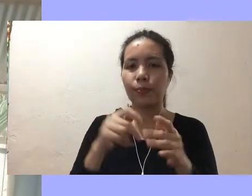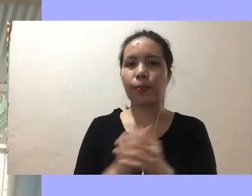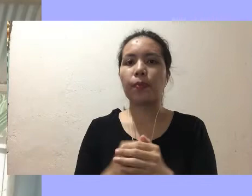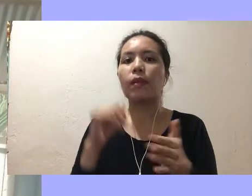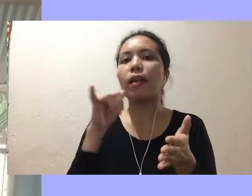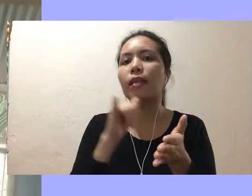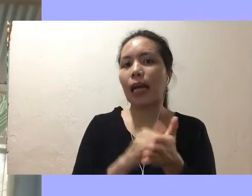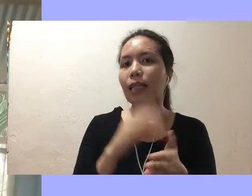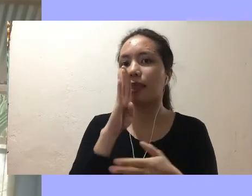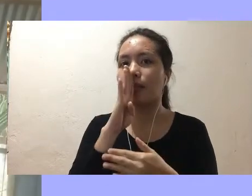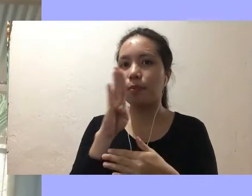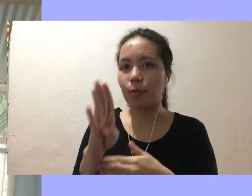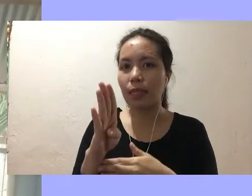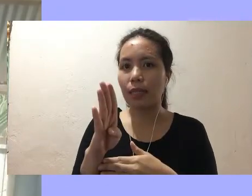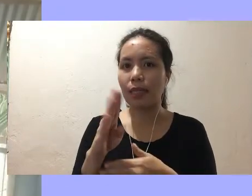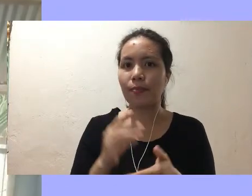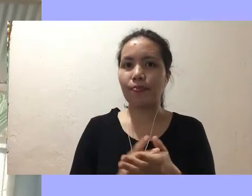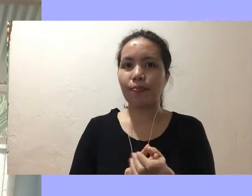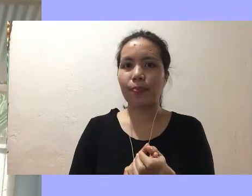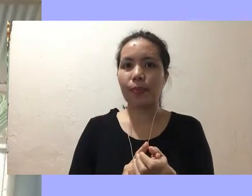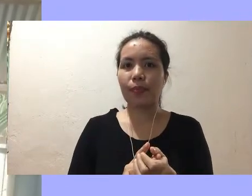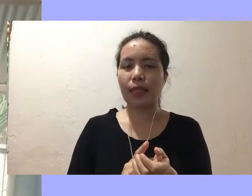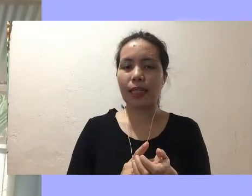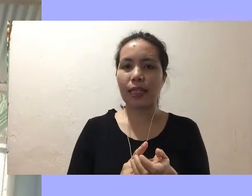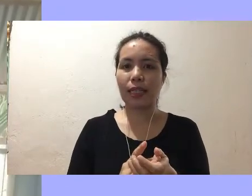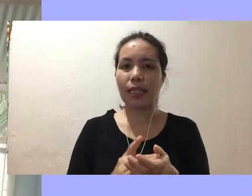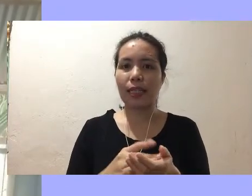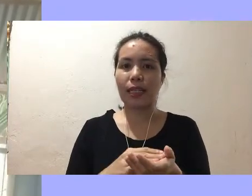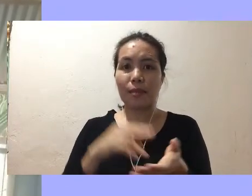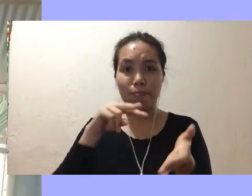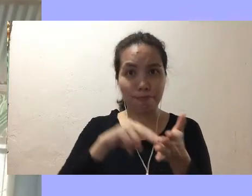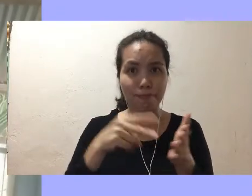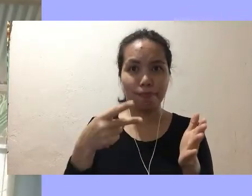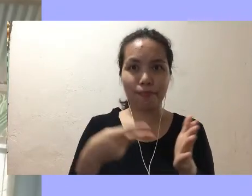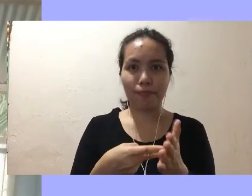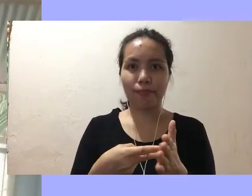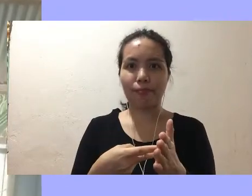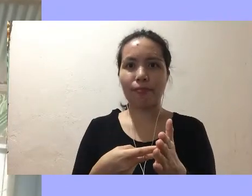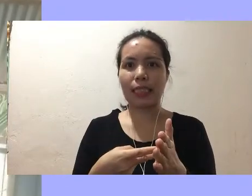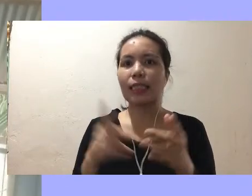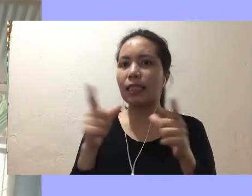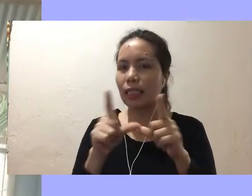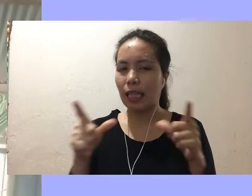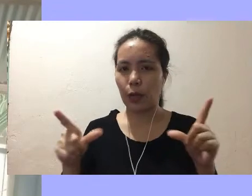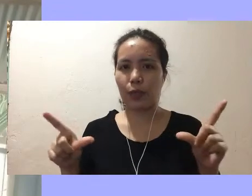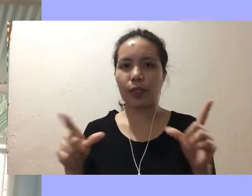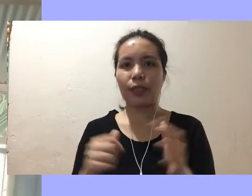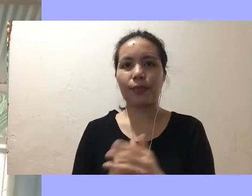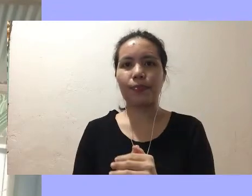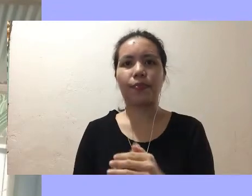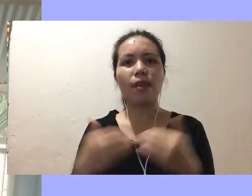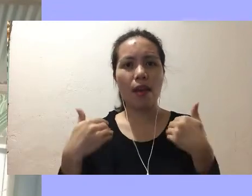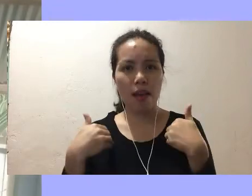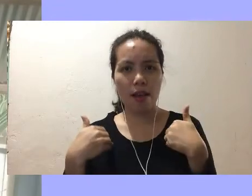or bilingual children that can be defined by their relative proficiency in its